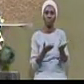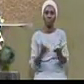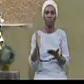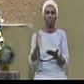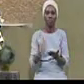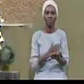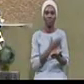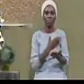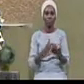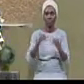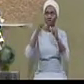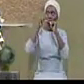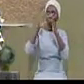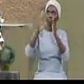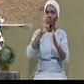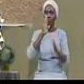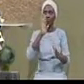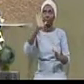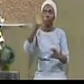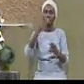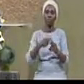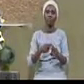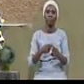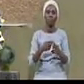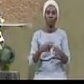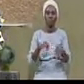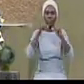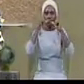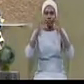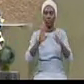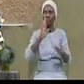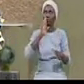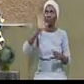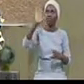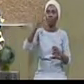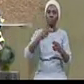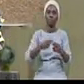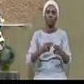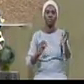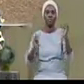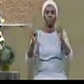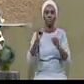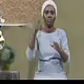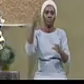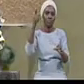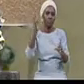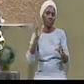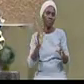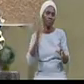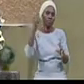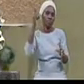Blessed be thy name, blessed be thy name, blessed be thy name, O